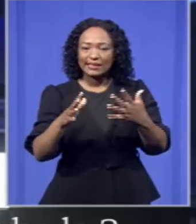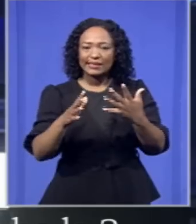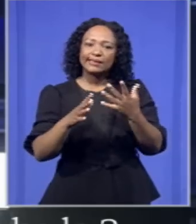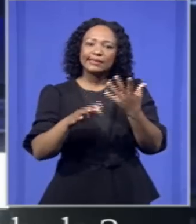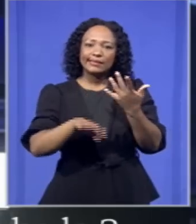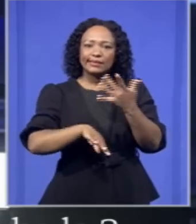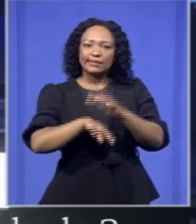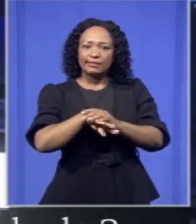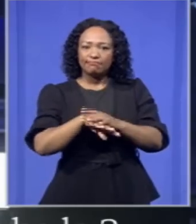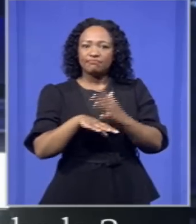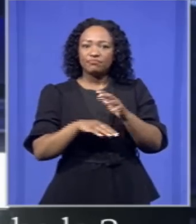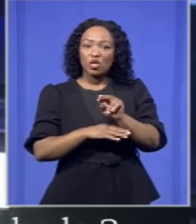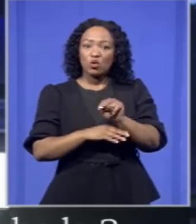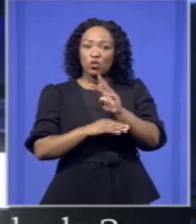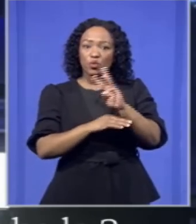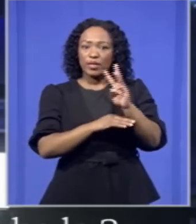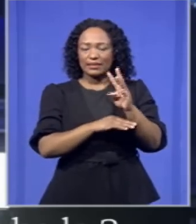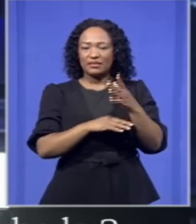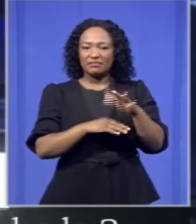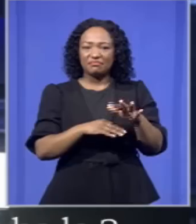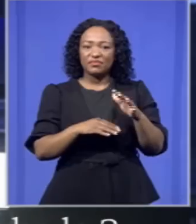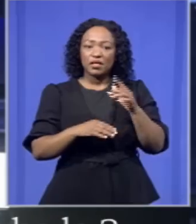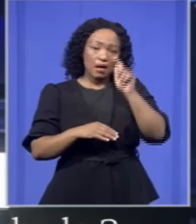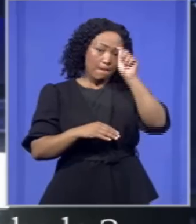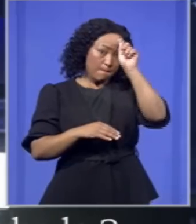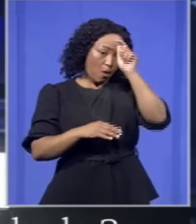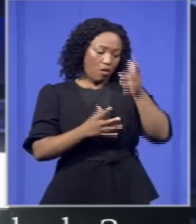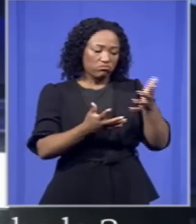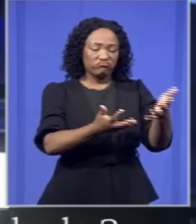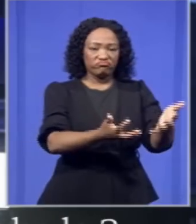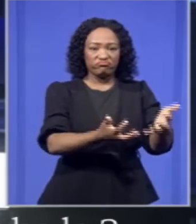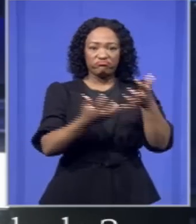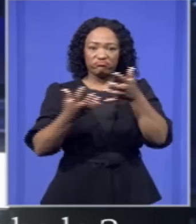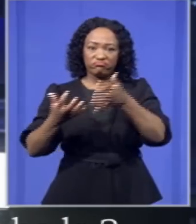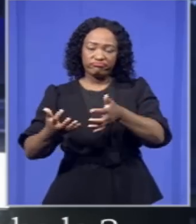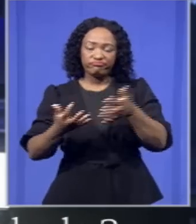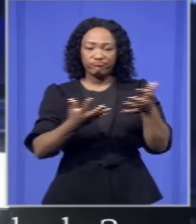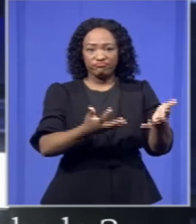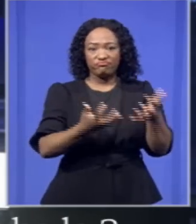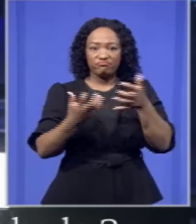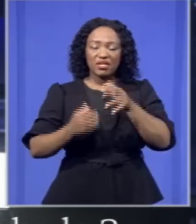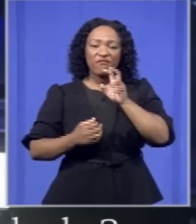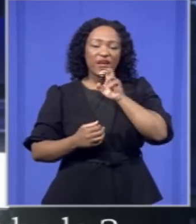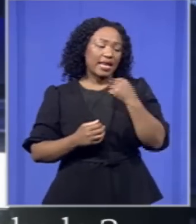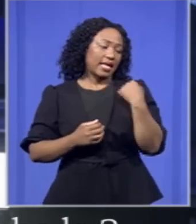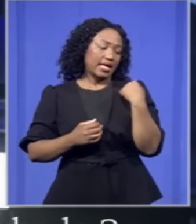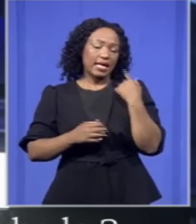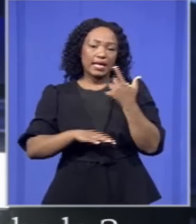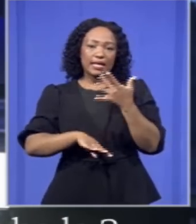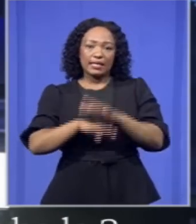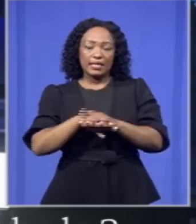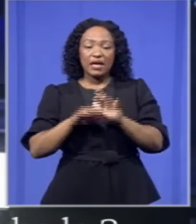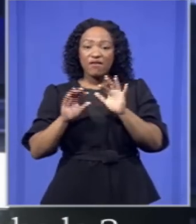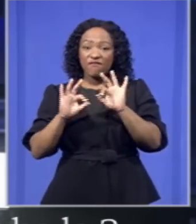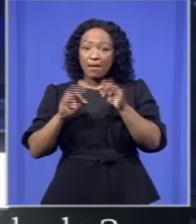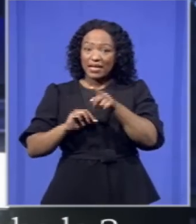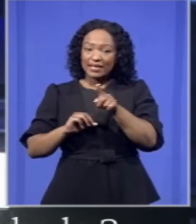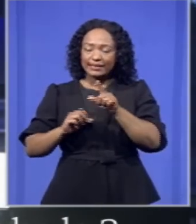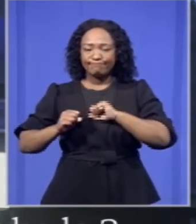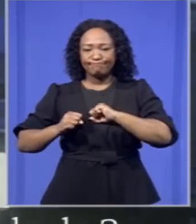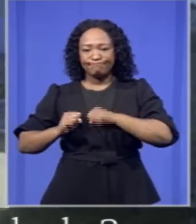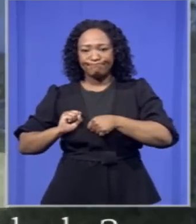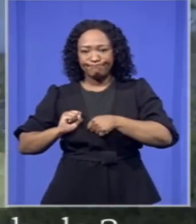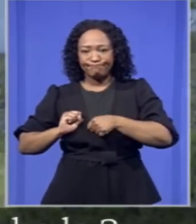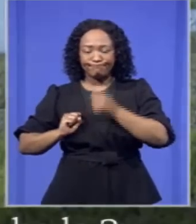Northwest a ntshitse ditopo tsa basimane ka labotlhano ba malapa a bone ba robegile dipelo.